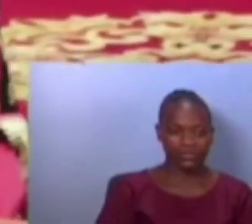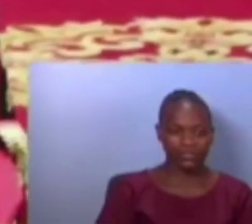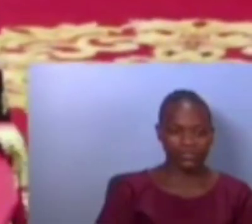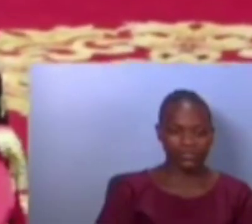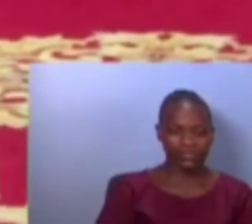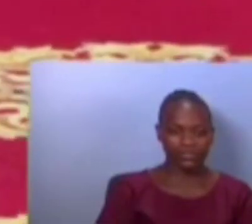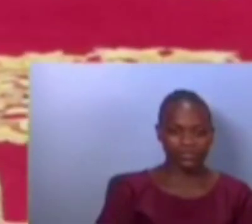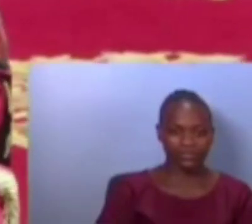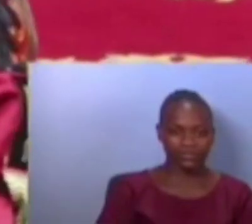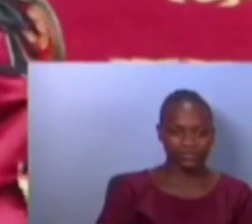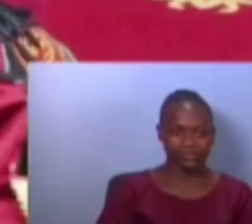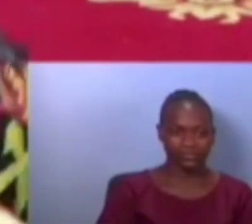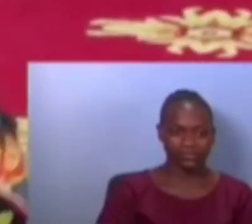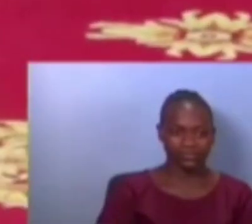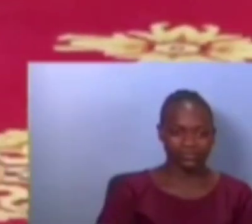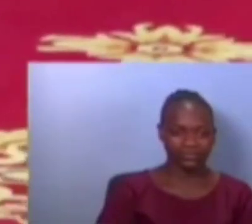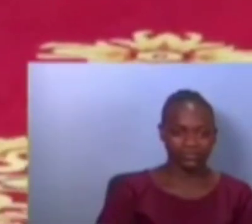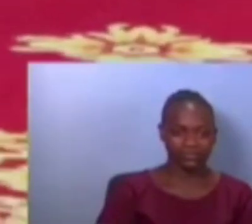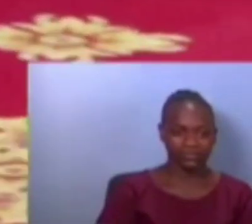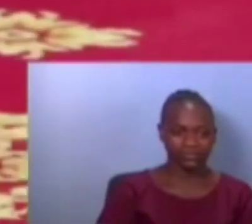Round minority leader?